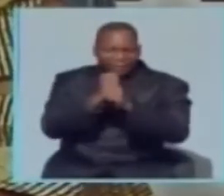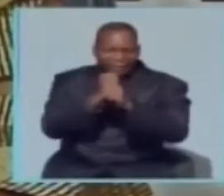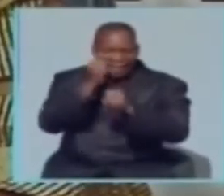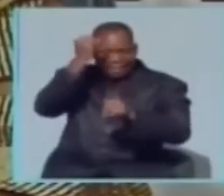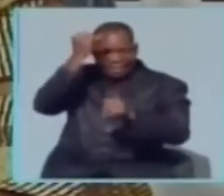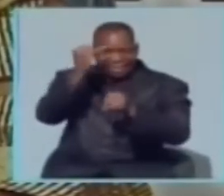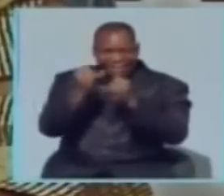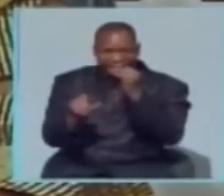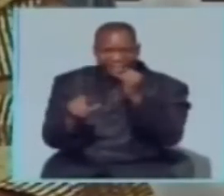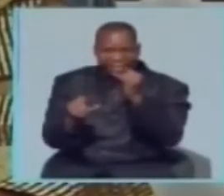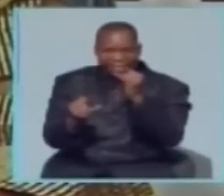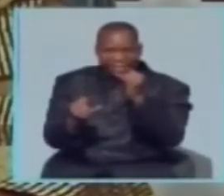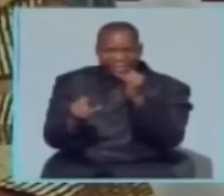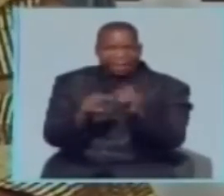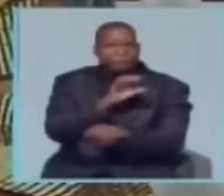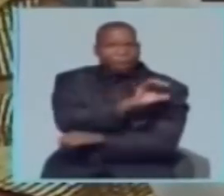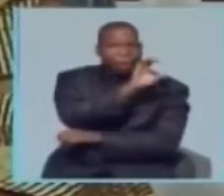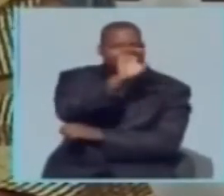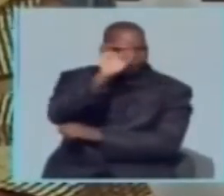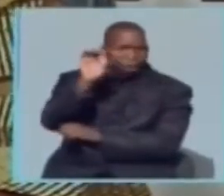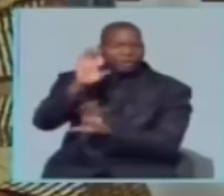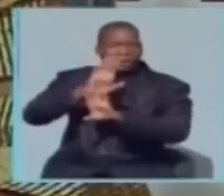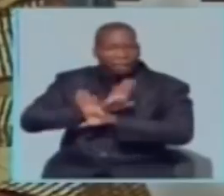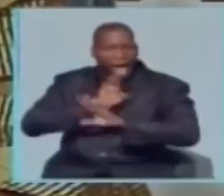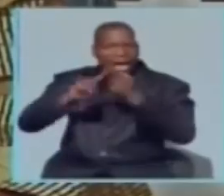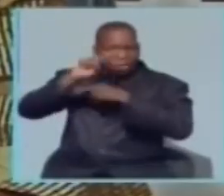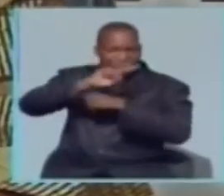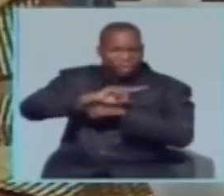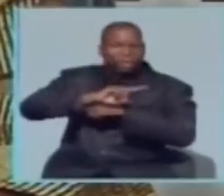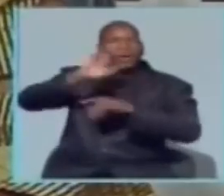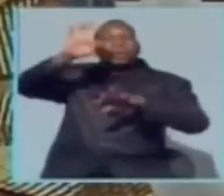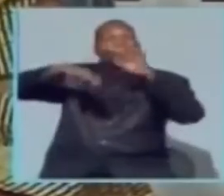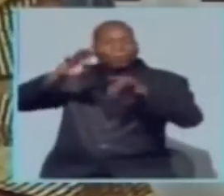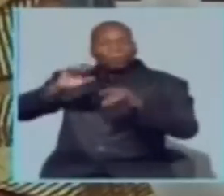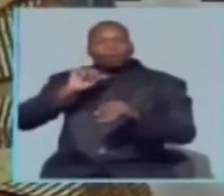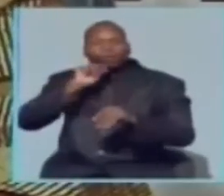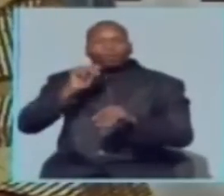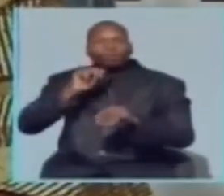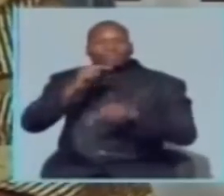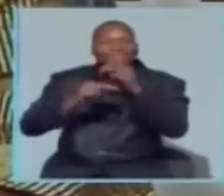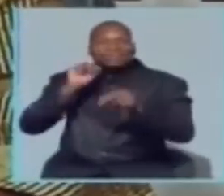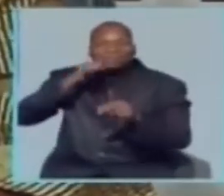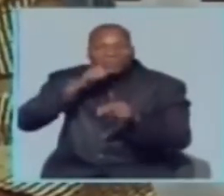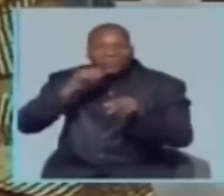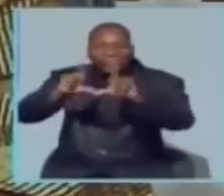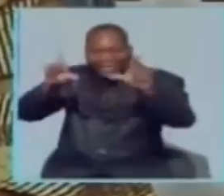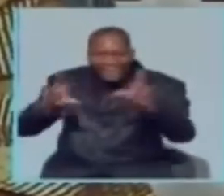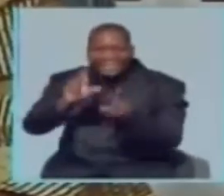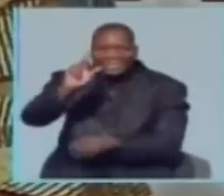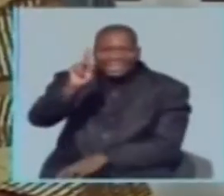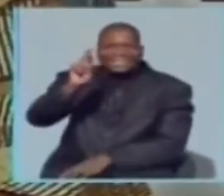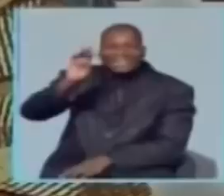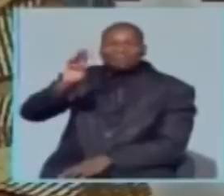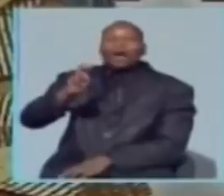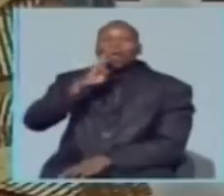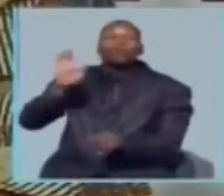as we've seen in some parts of Zambia today, it does not mean that tomorrow the Kariba will be full. So we initiated